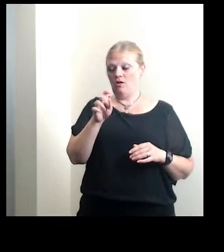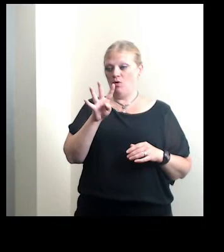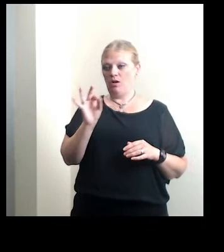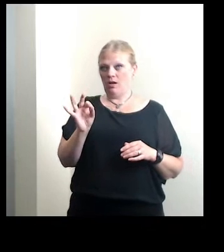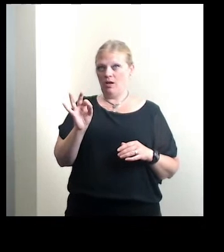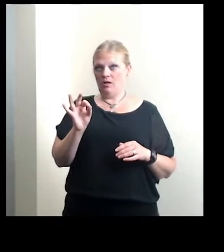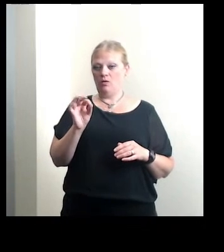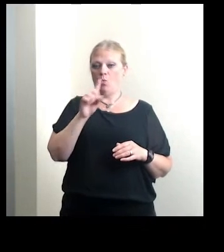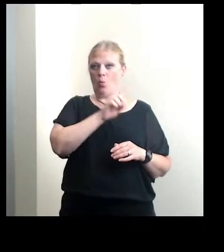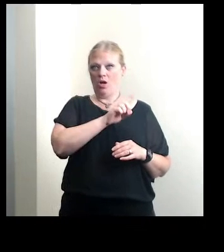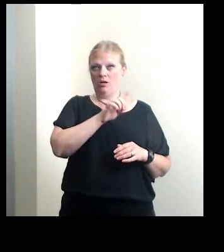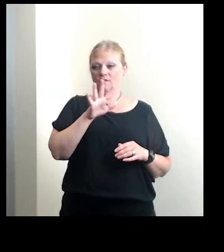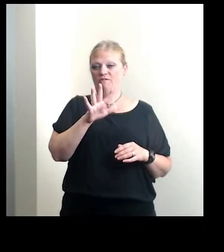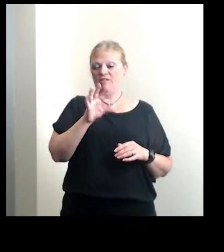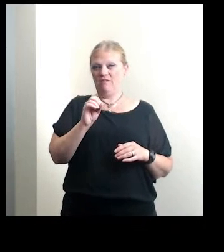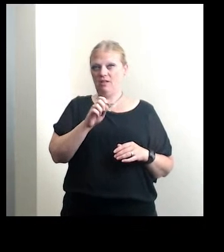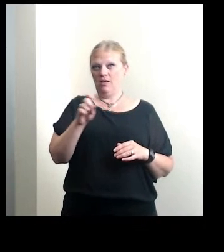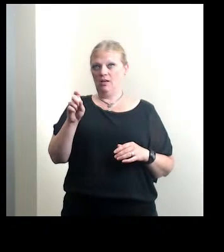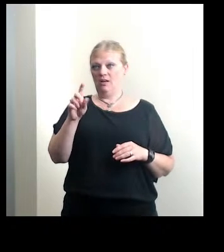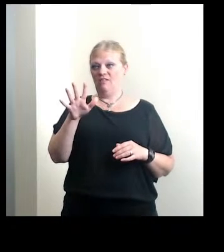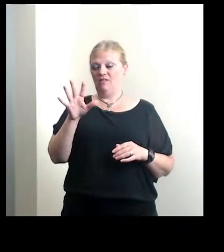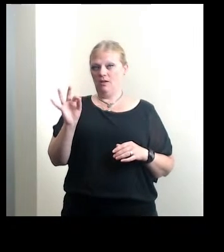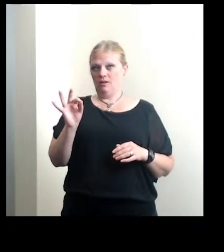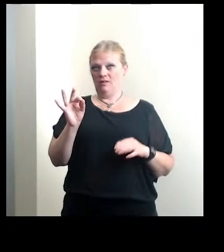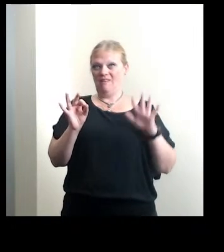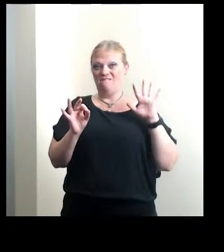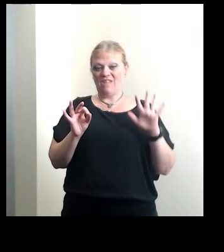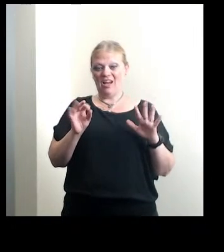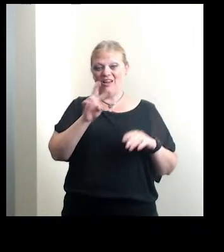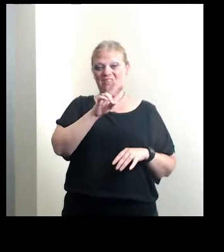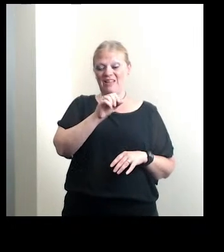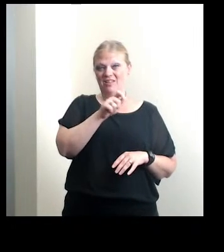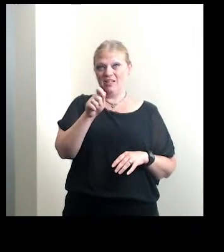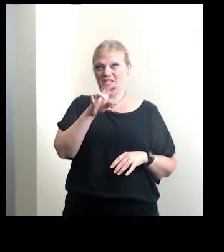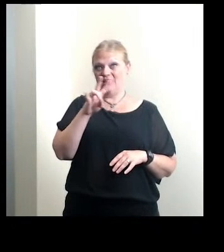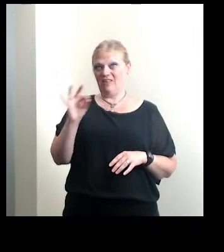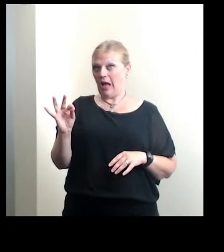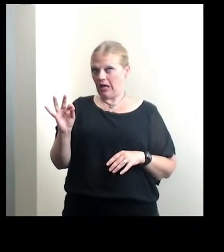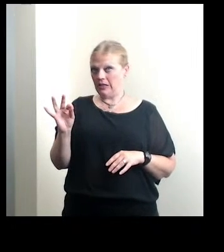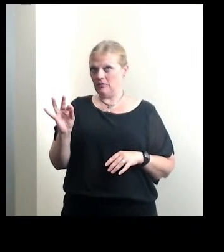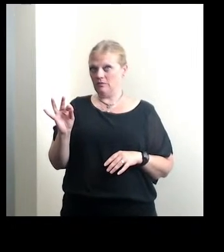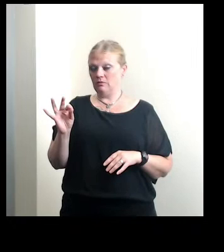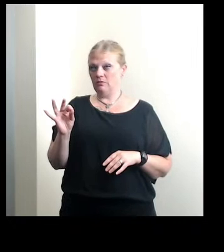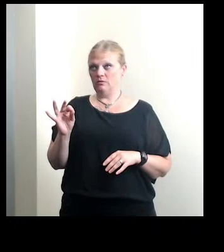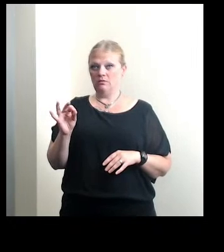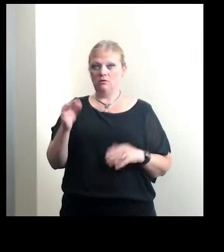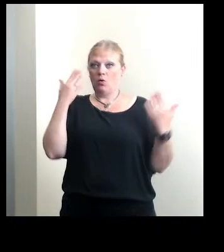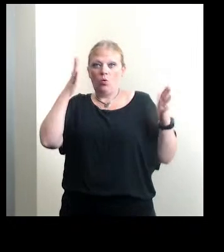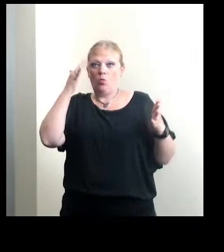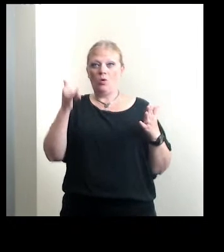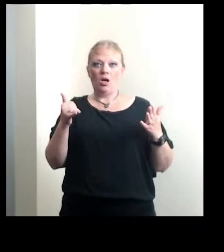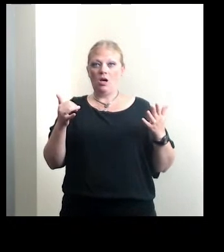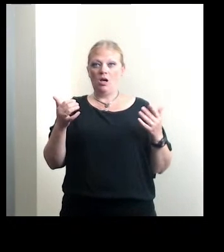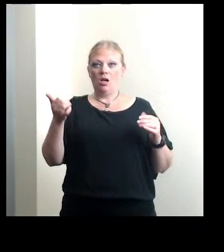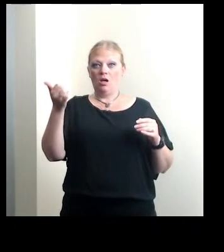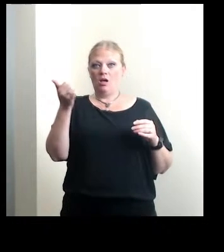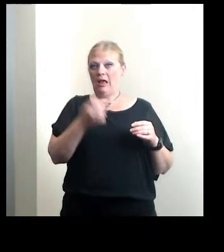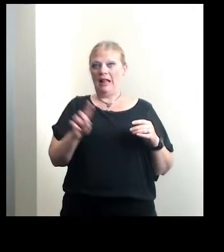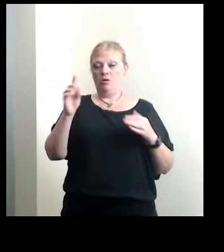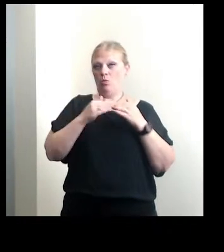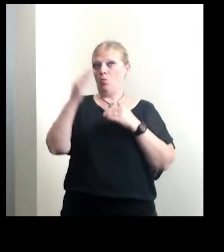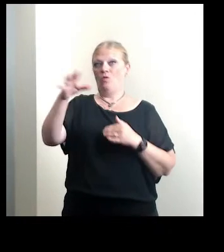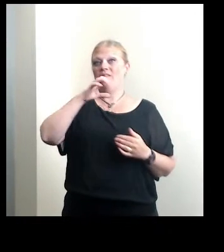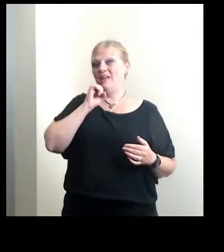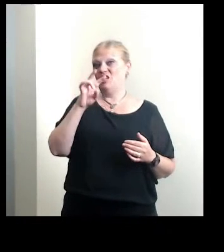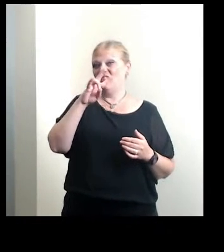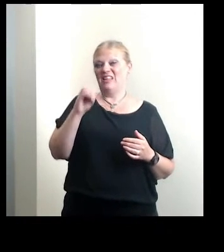50 to 59, 5 in the 70 to 79 age category. I really don't know why anybody over the age of